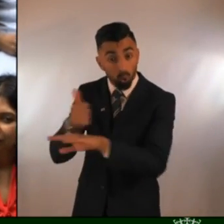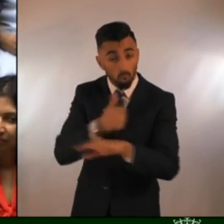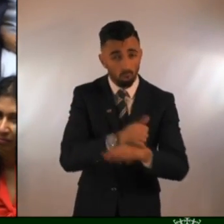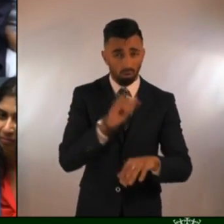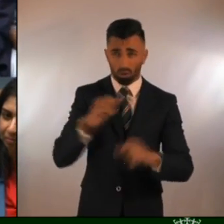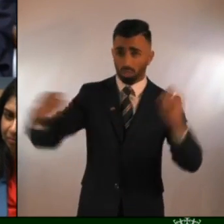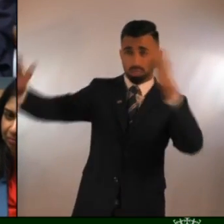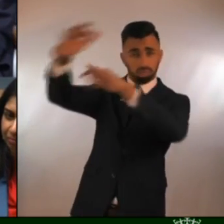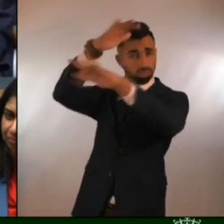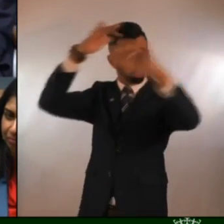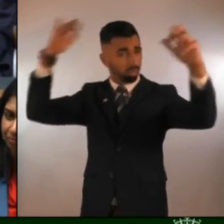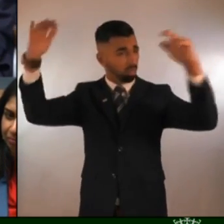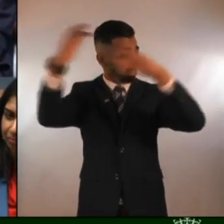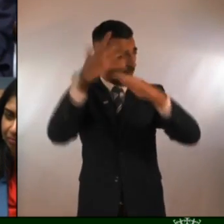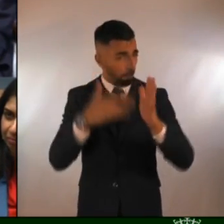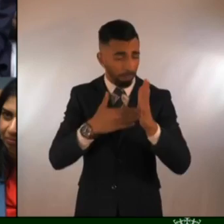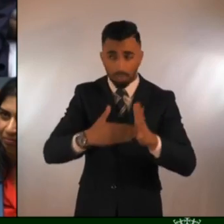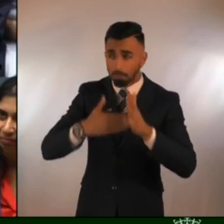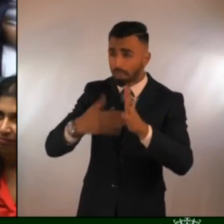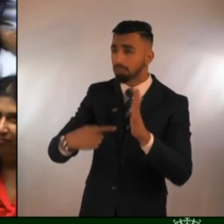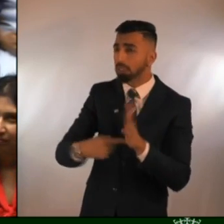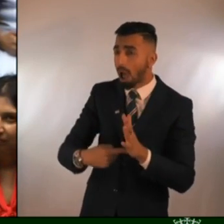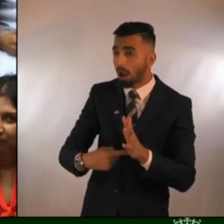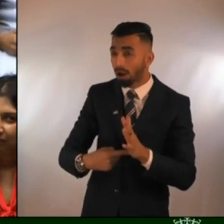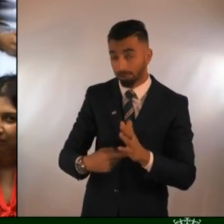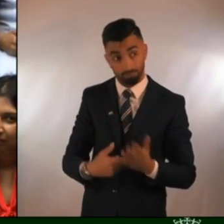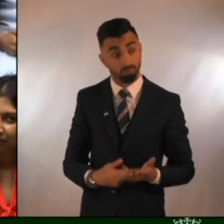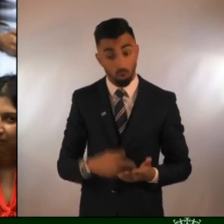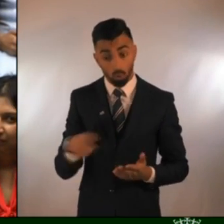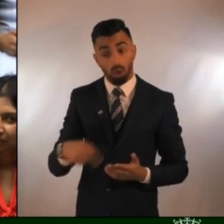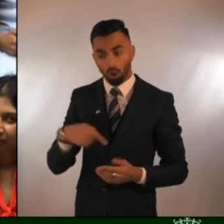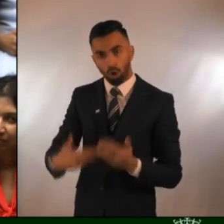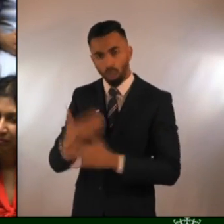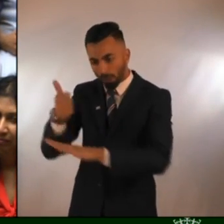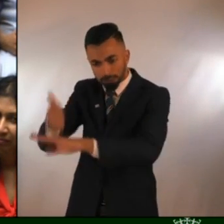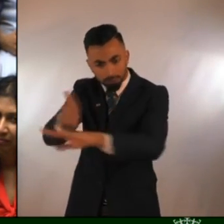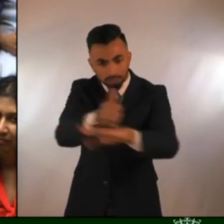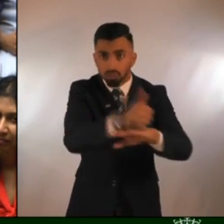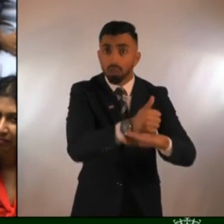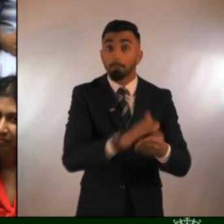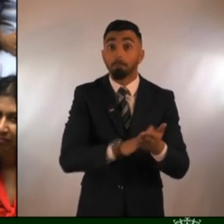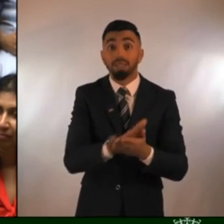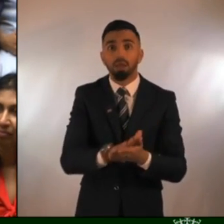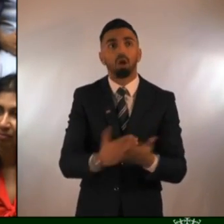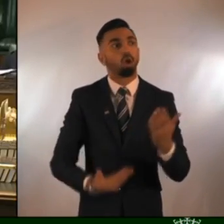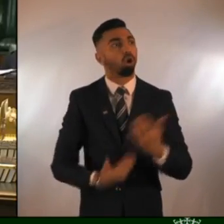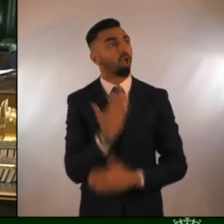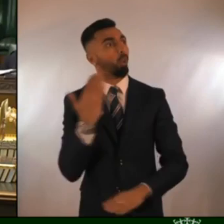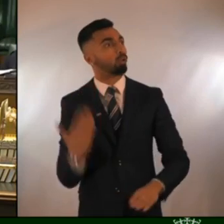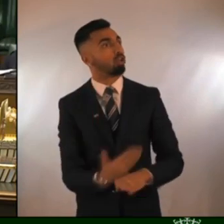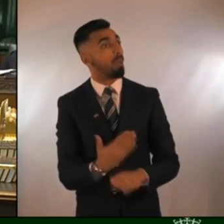clusters will create up to 6,000 high-skill, high-wage, low-carbon jobs in areas like Teesside,